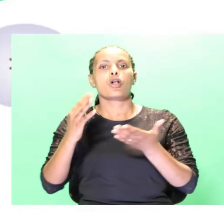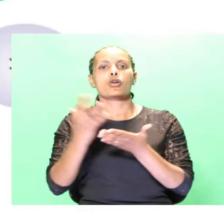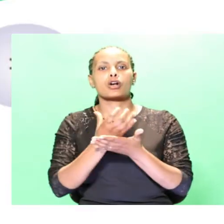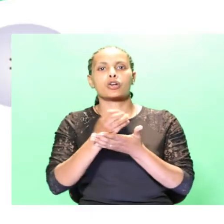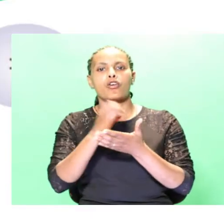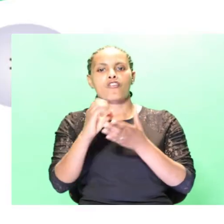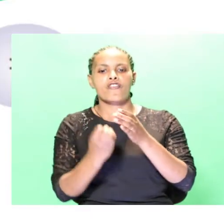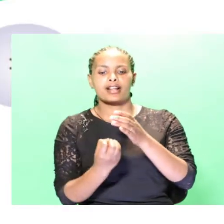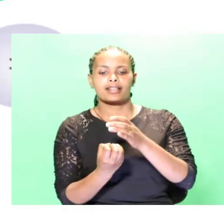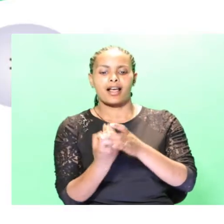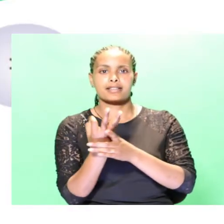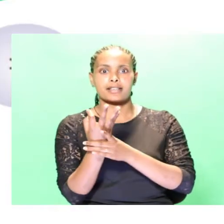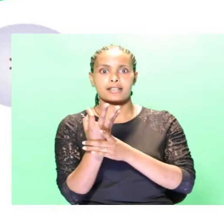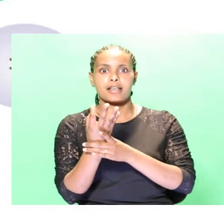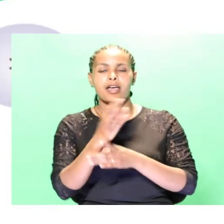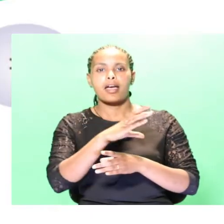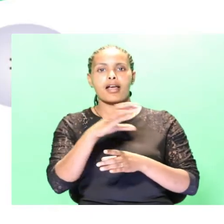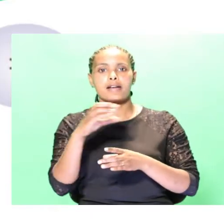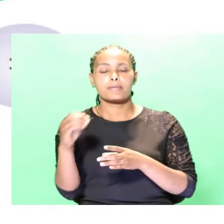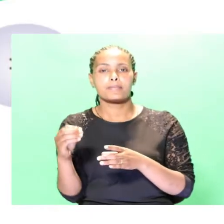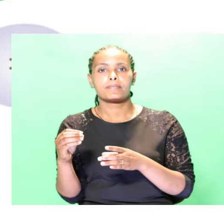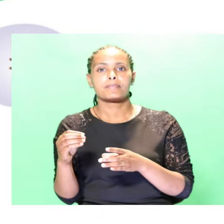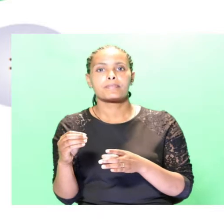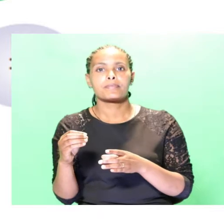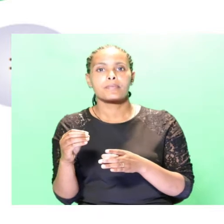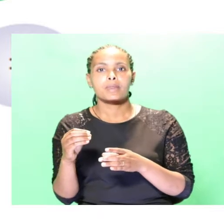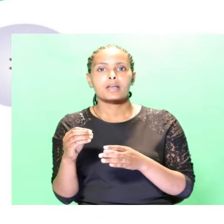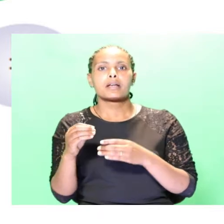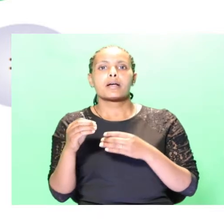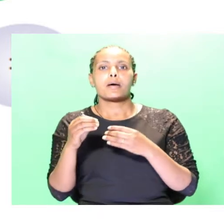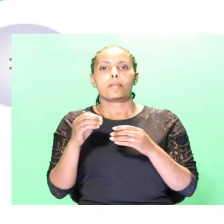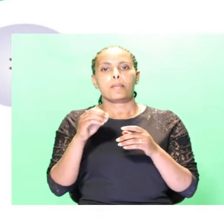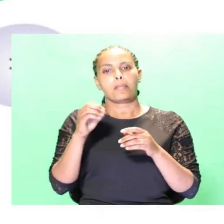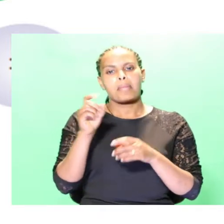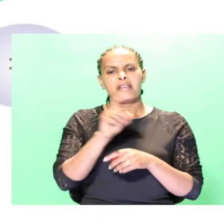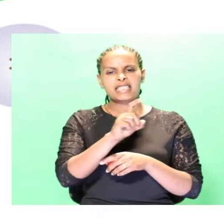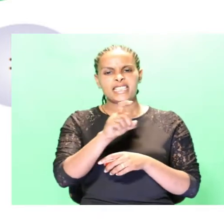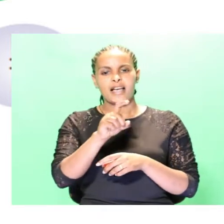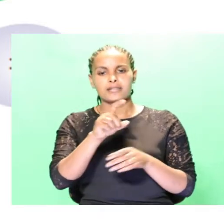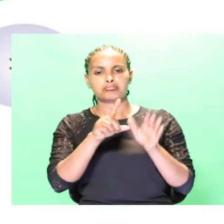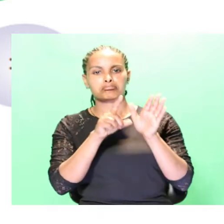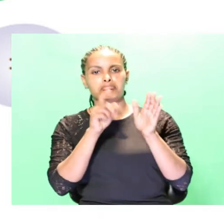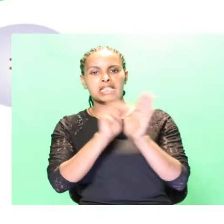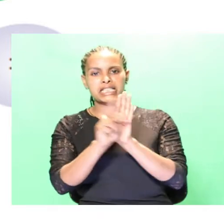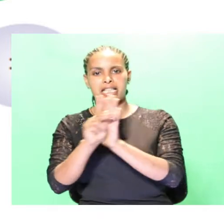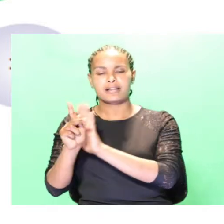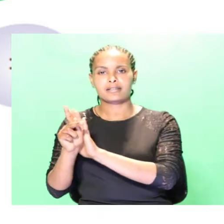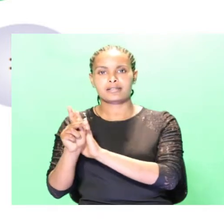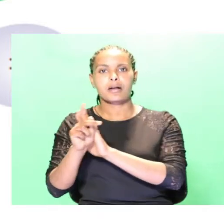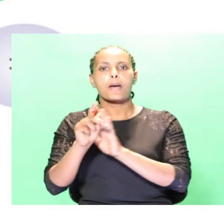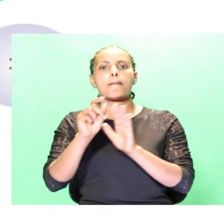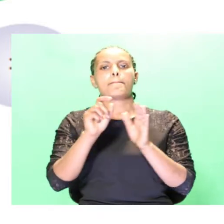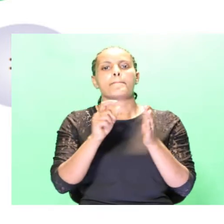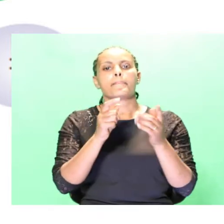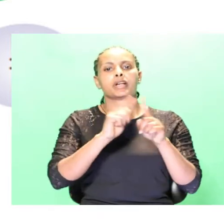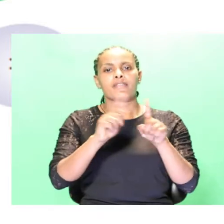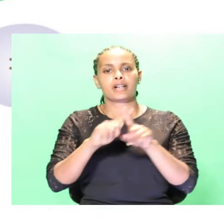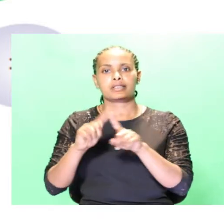of fertilizers and pesticides, which includes